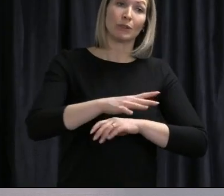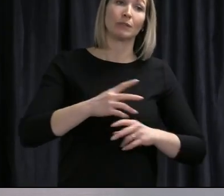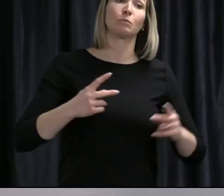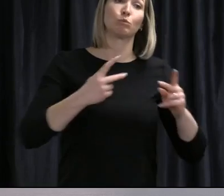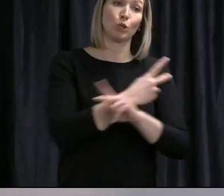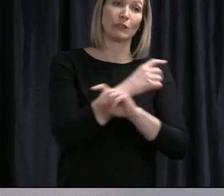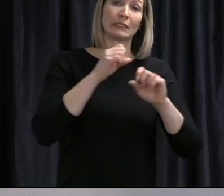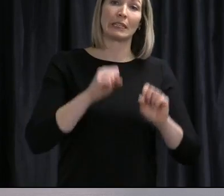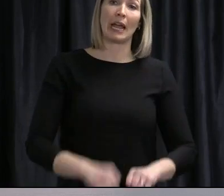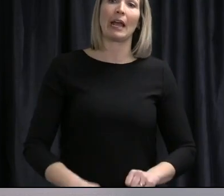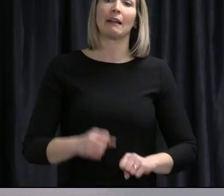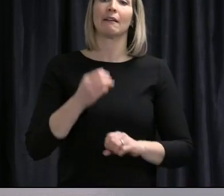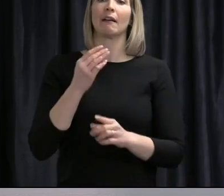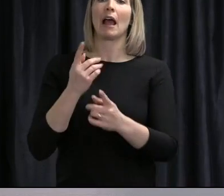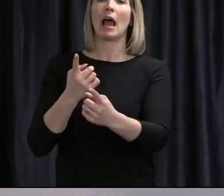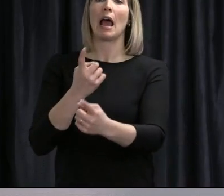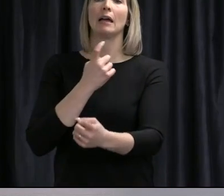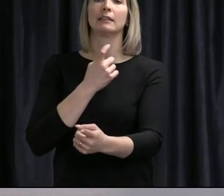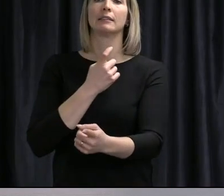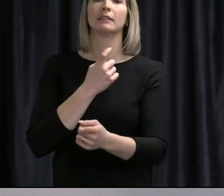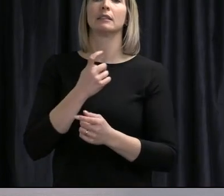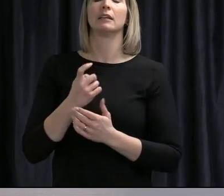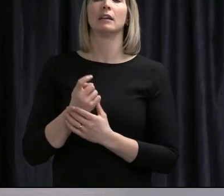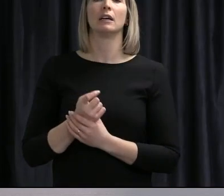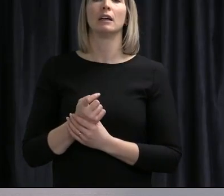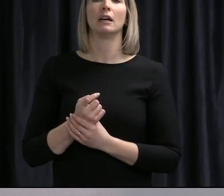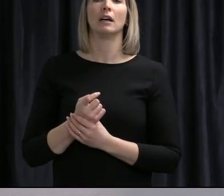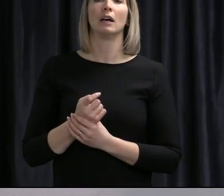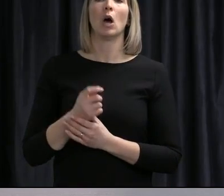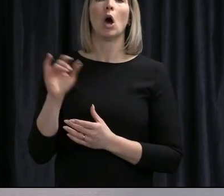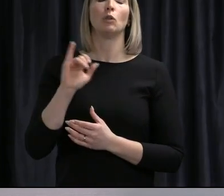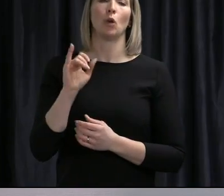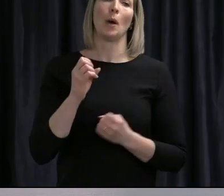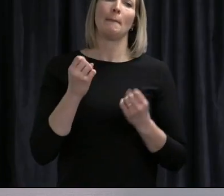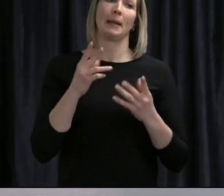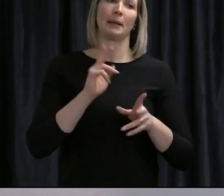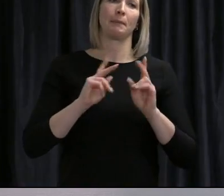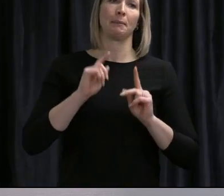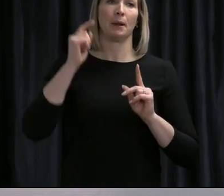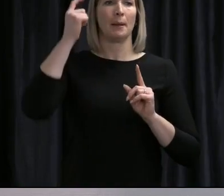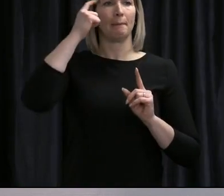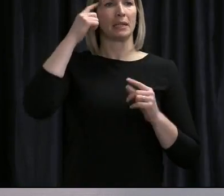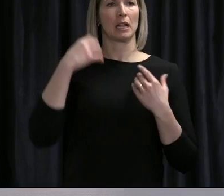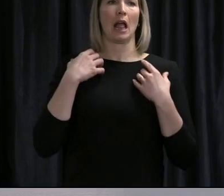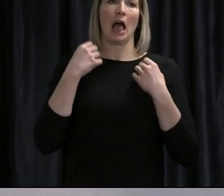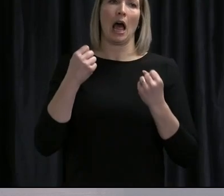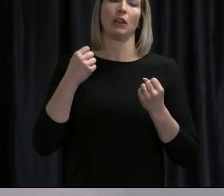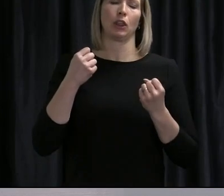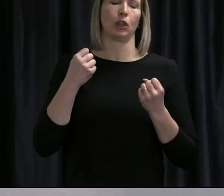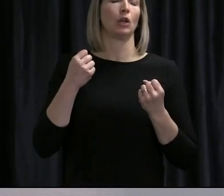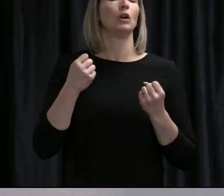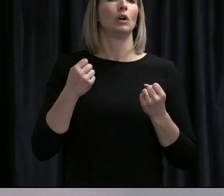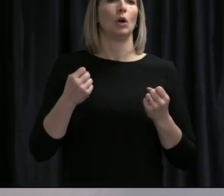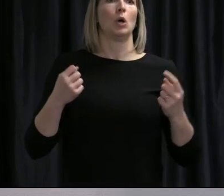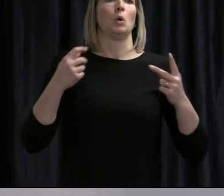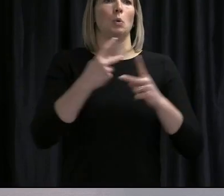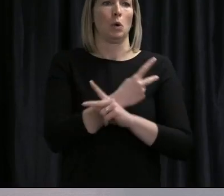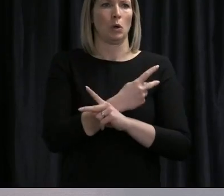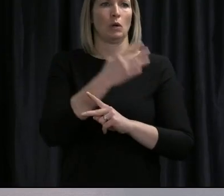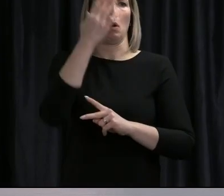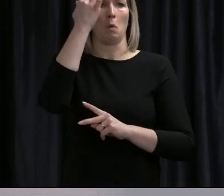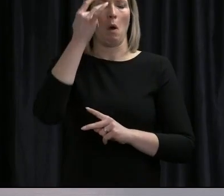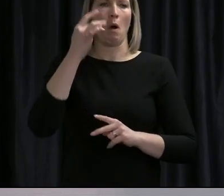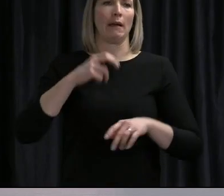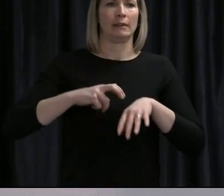province. Dr. Fitzgerald, there's also a huge impact on people's mental health. People out there are showing a lot of anxiety